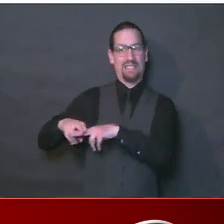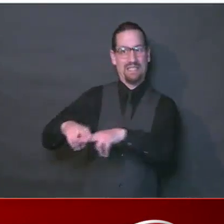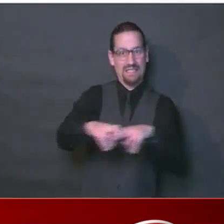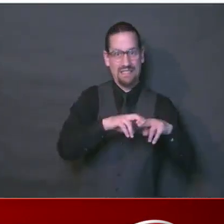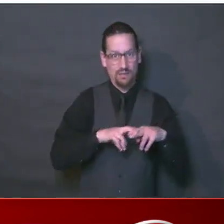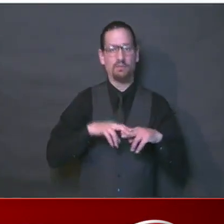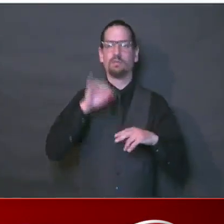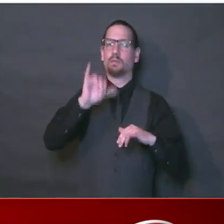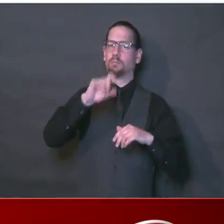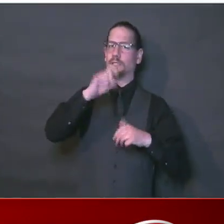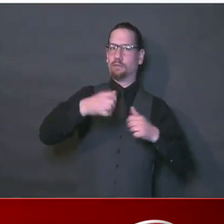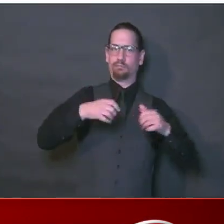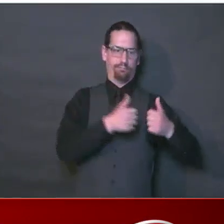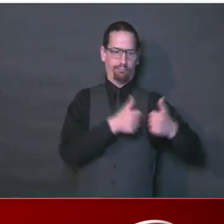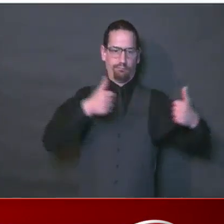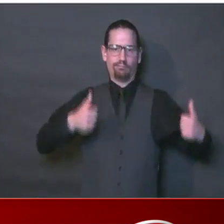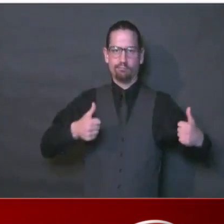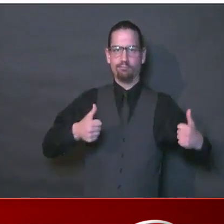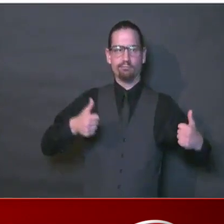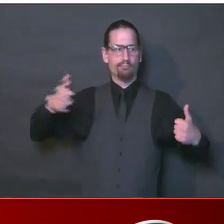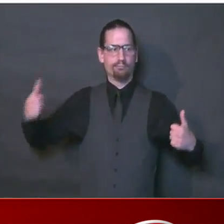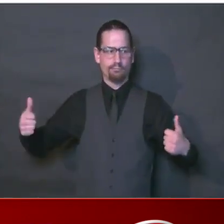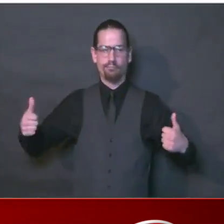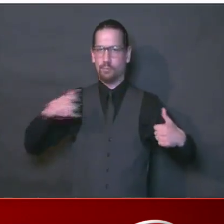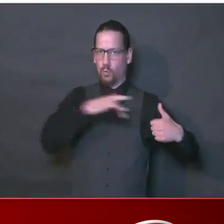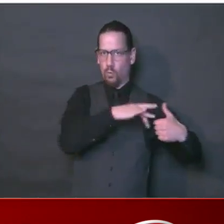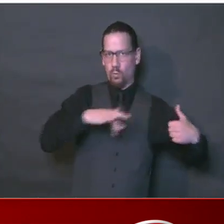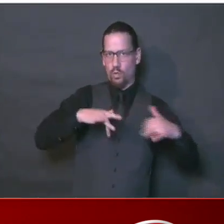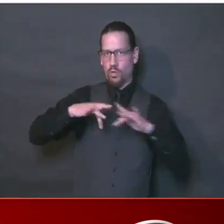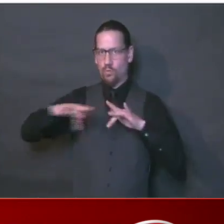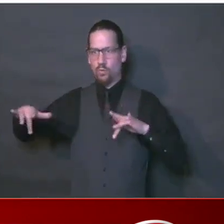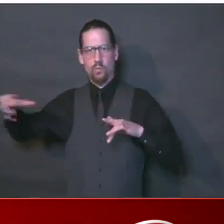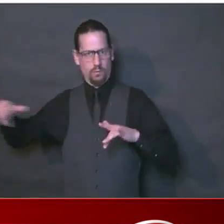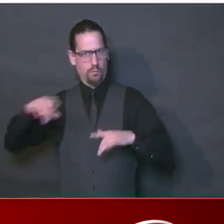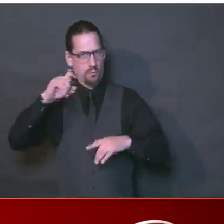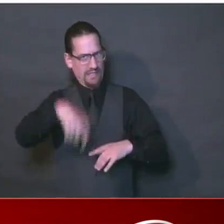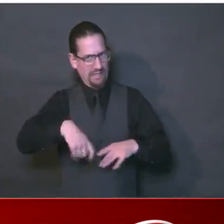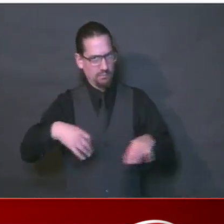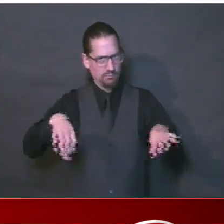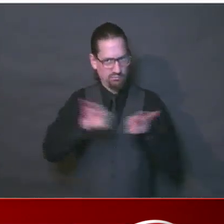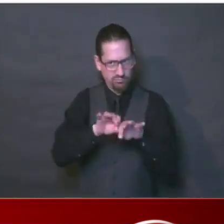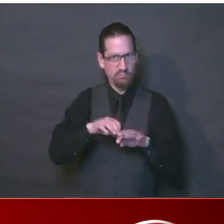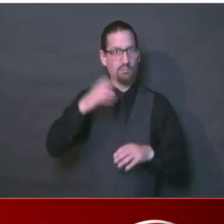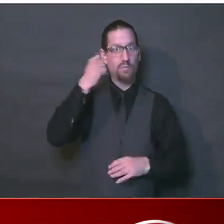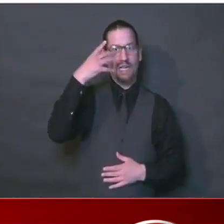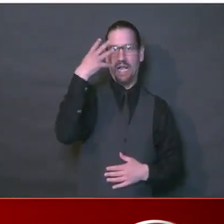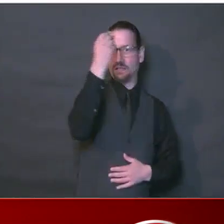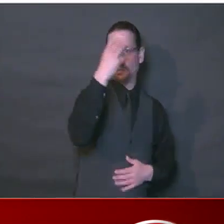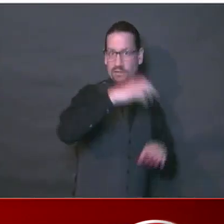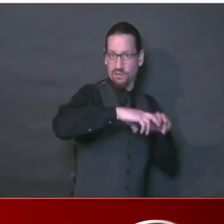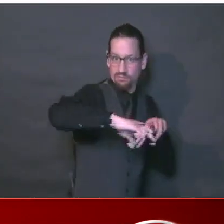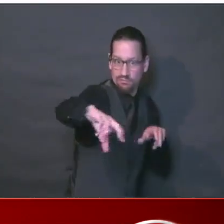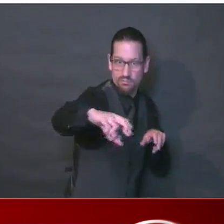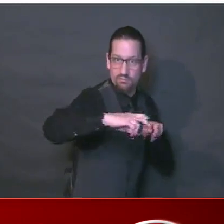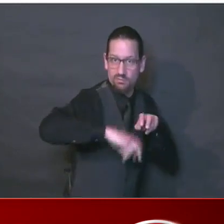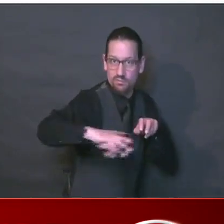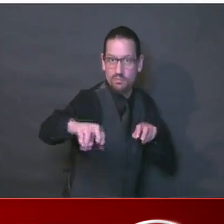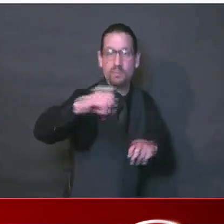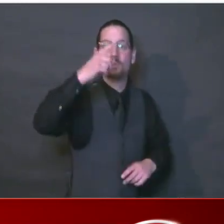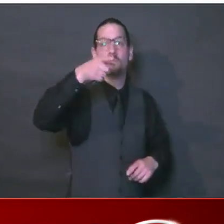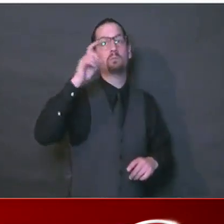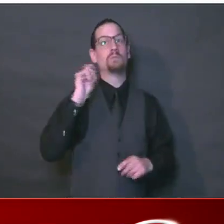masks where appropriate outside of restaurant situations, and we'll be exploring how we